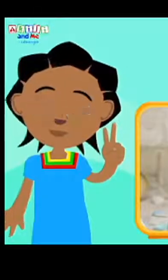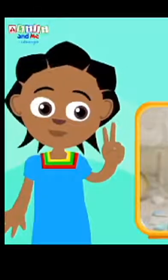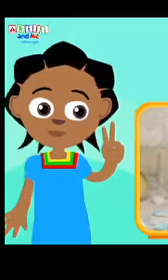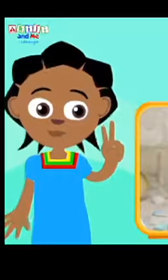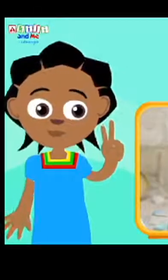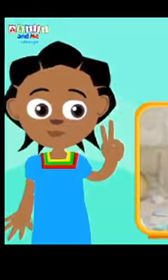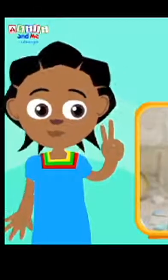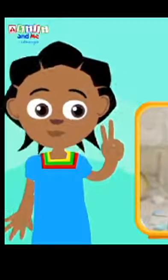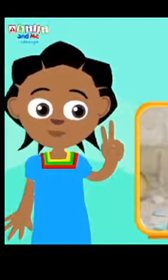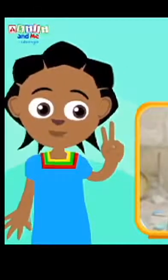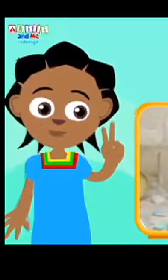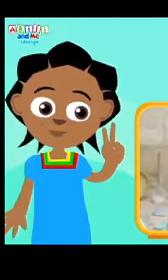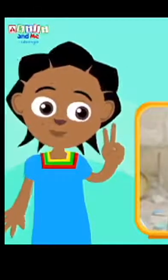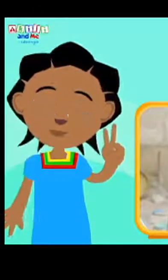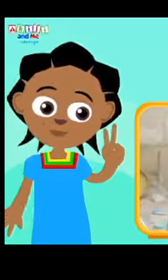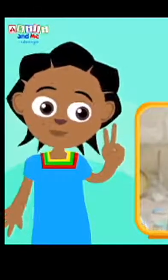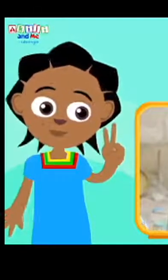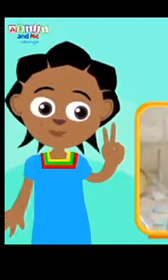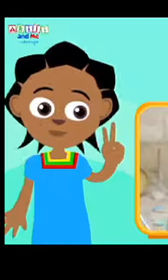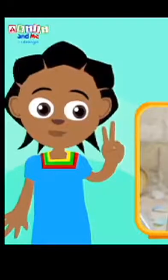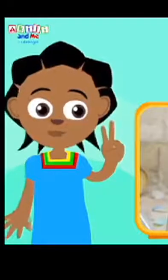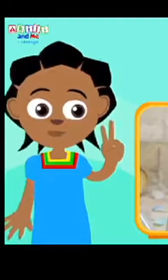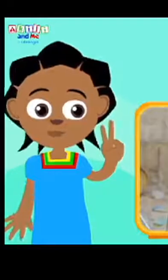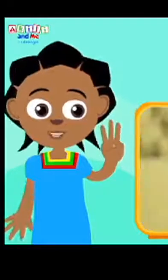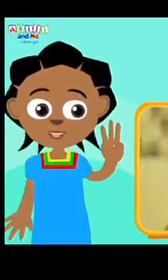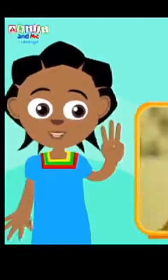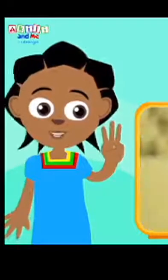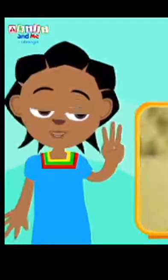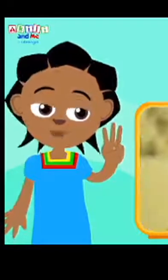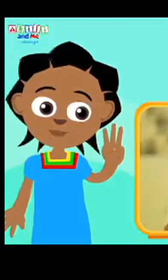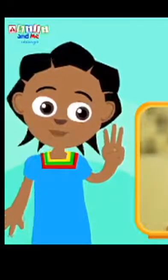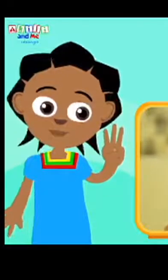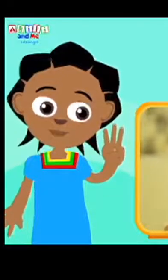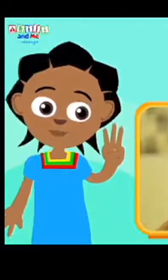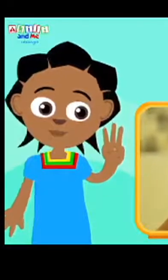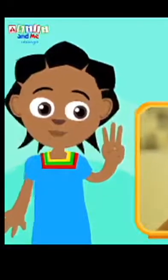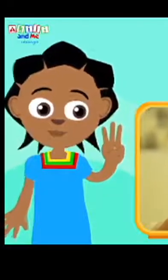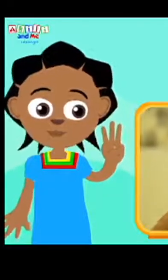2. Put soap on our hands. 3.